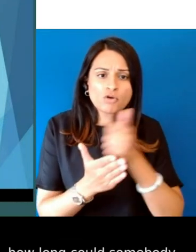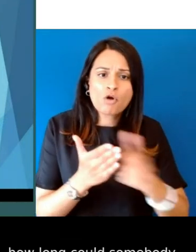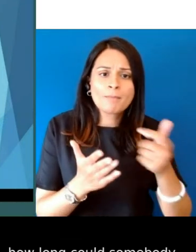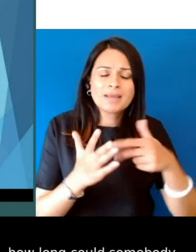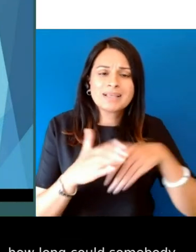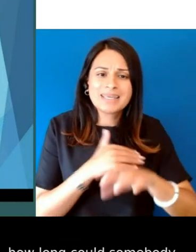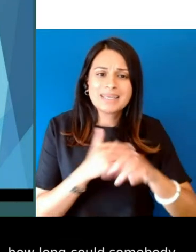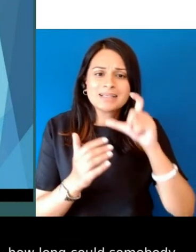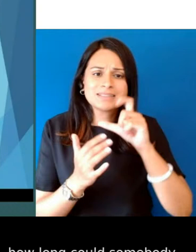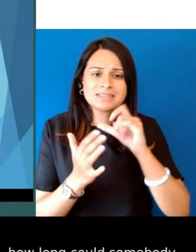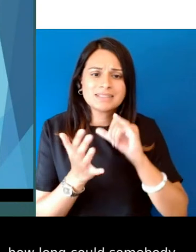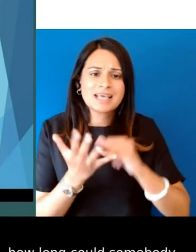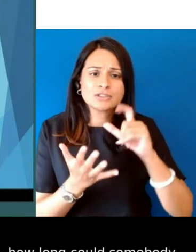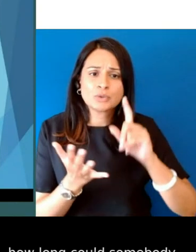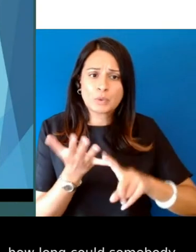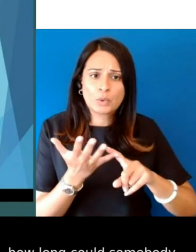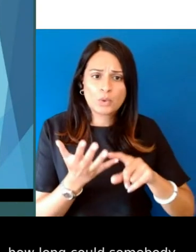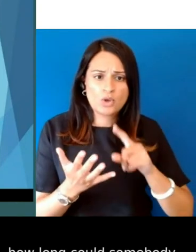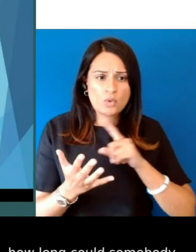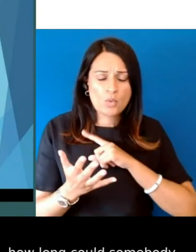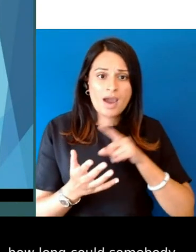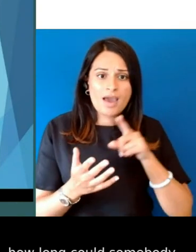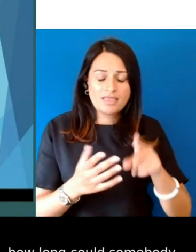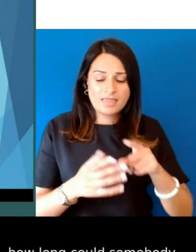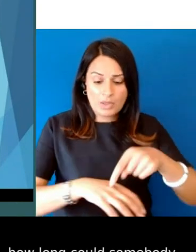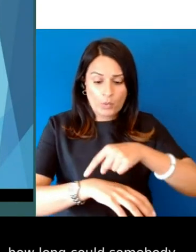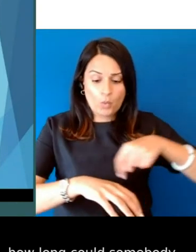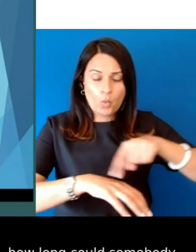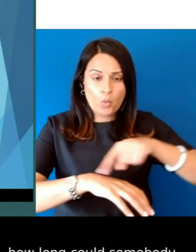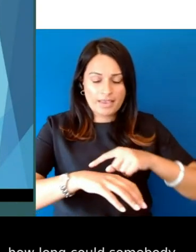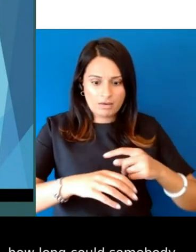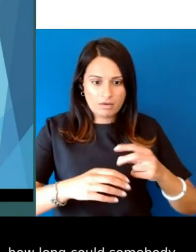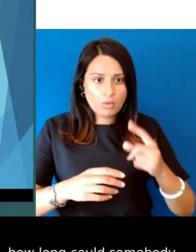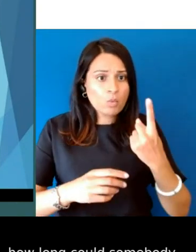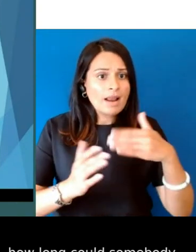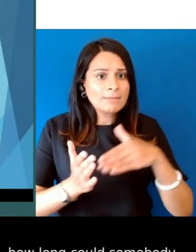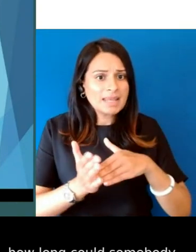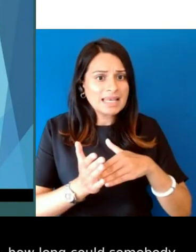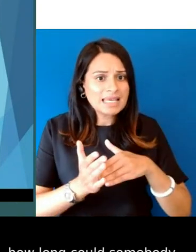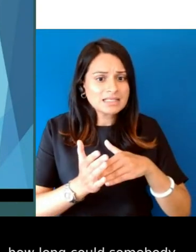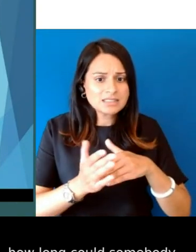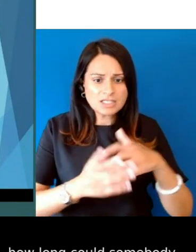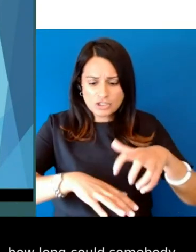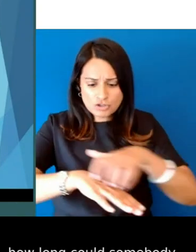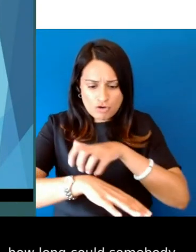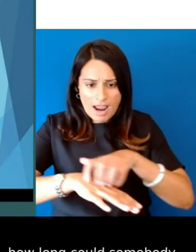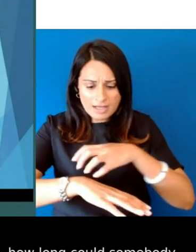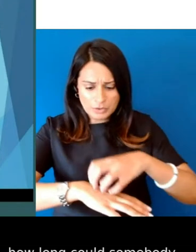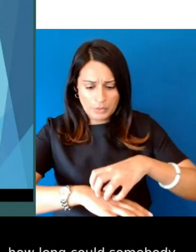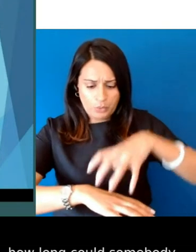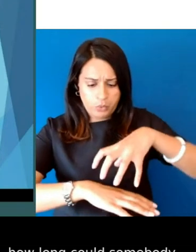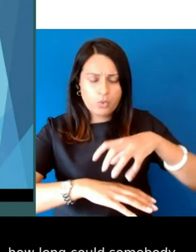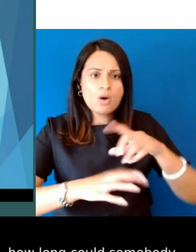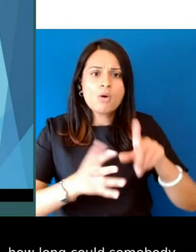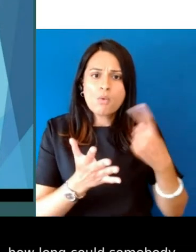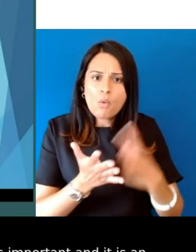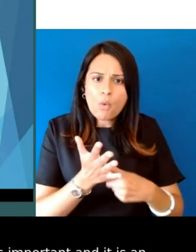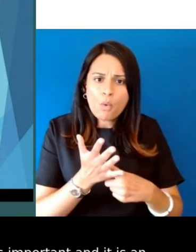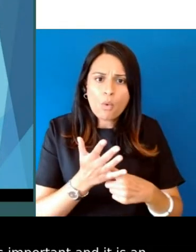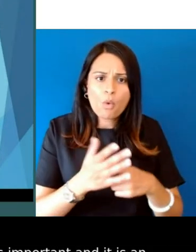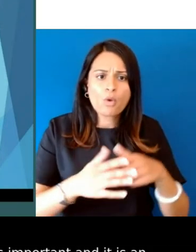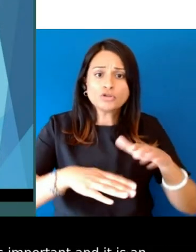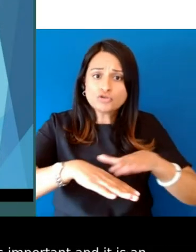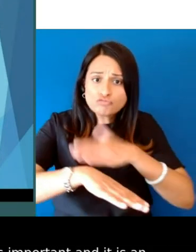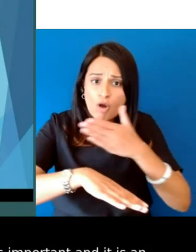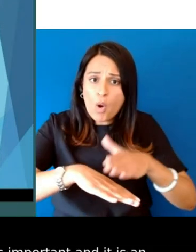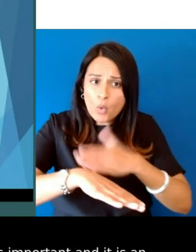literally it's exaggerated wheel that occurs within minutes of the skin being um scratched or or even orbiting stroked so if you